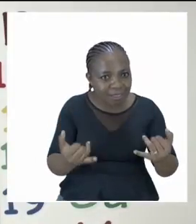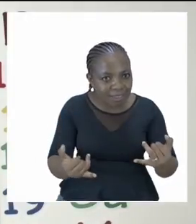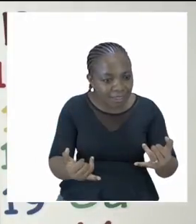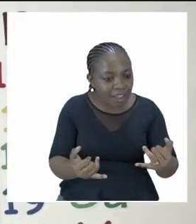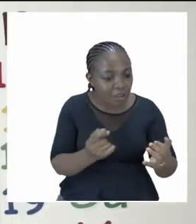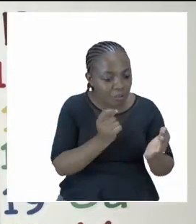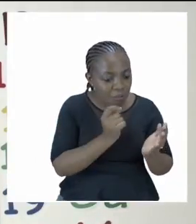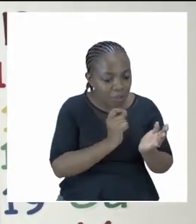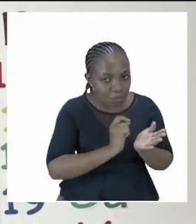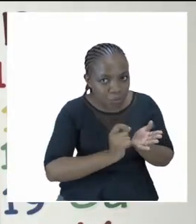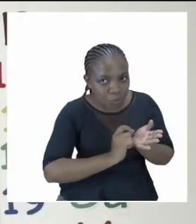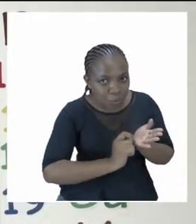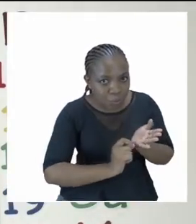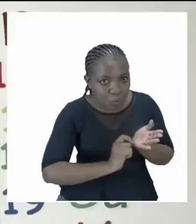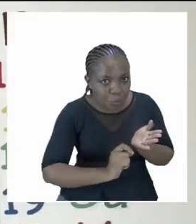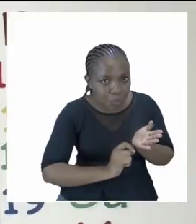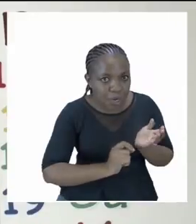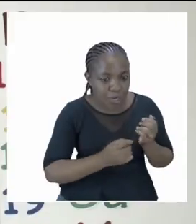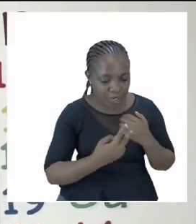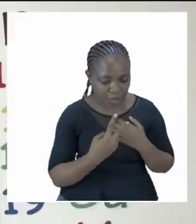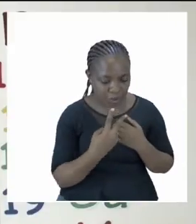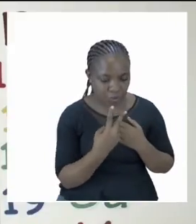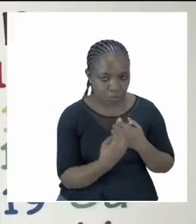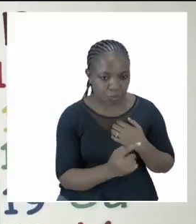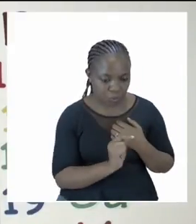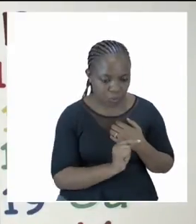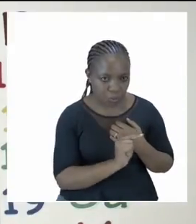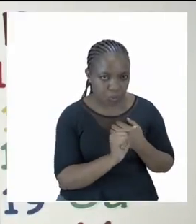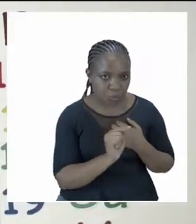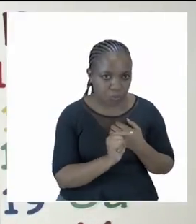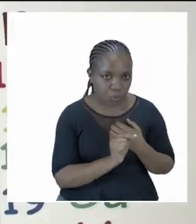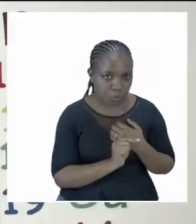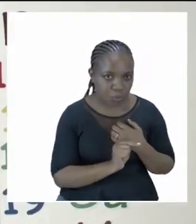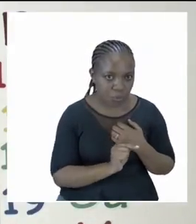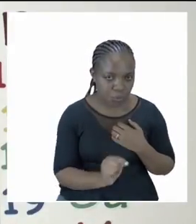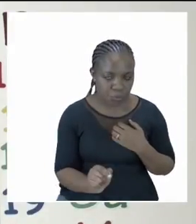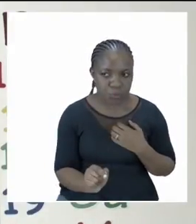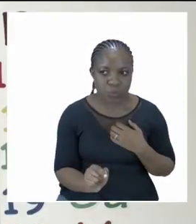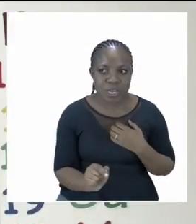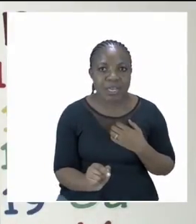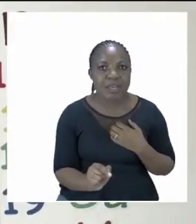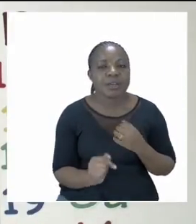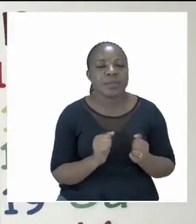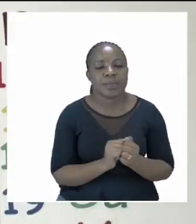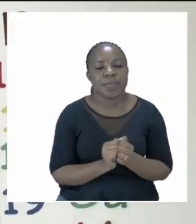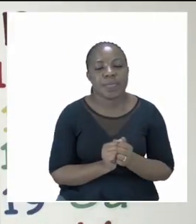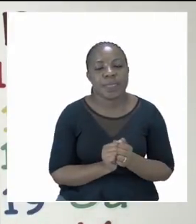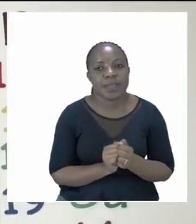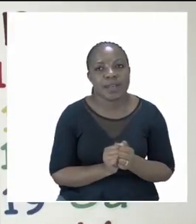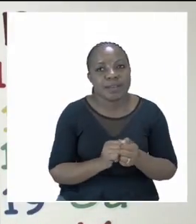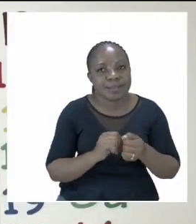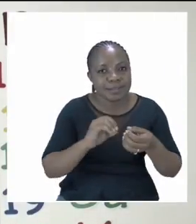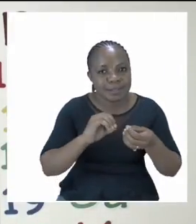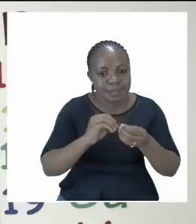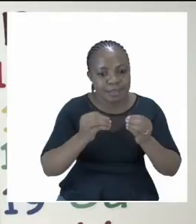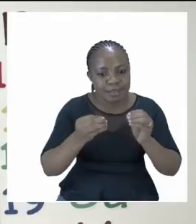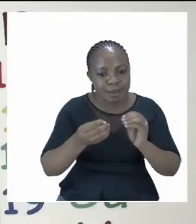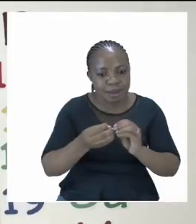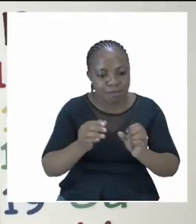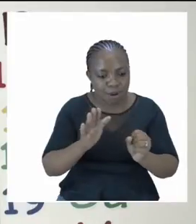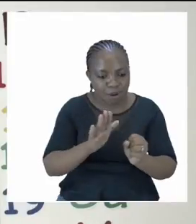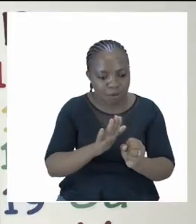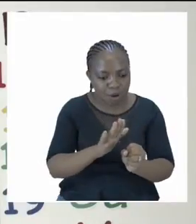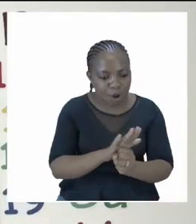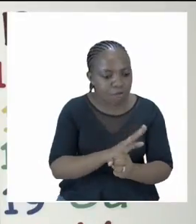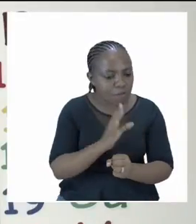And then the number line will be complete. Have fun, my children,